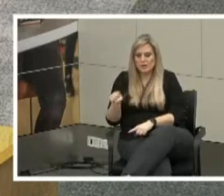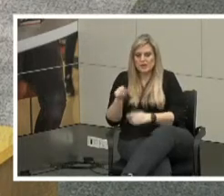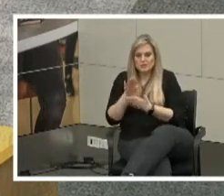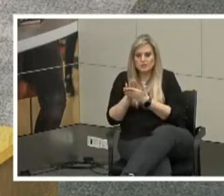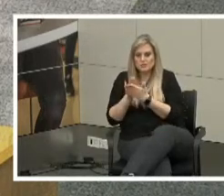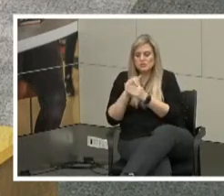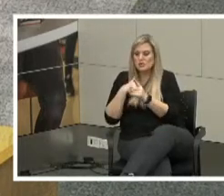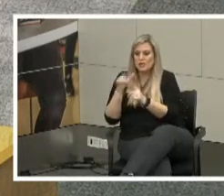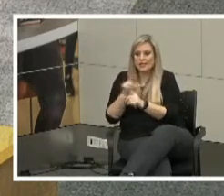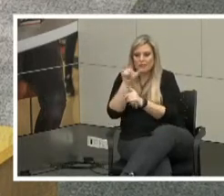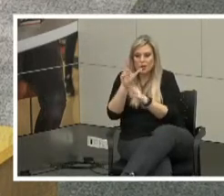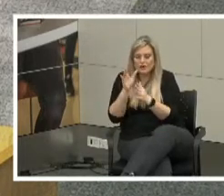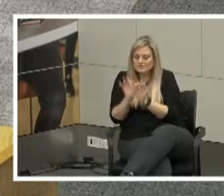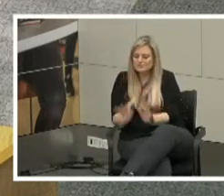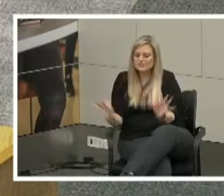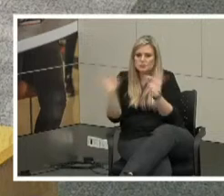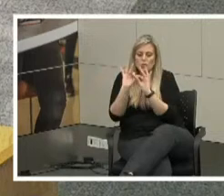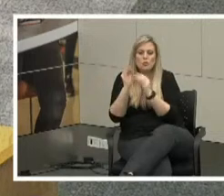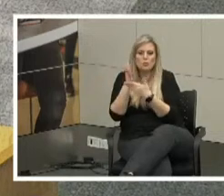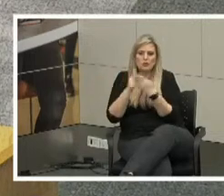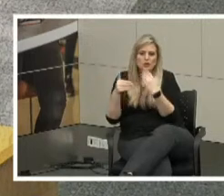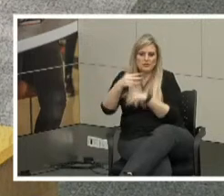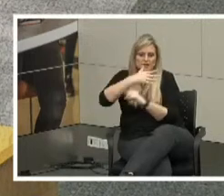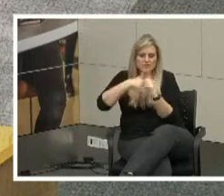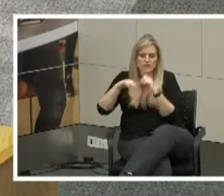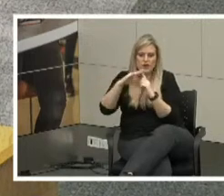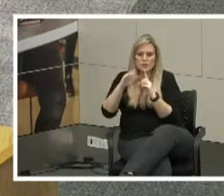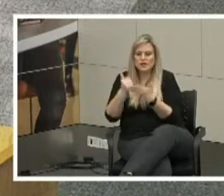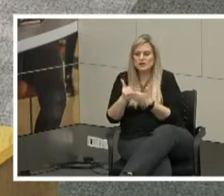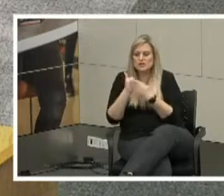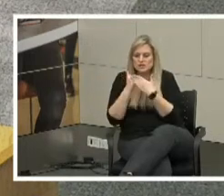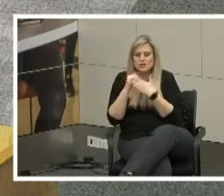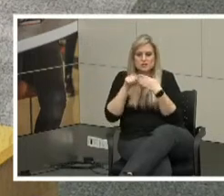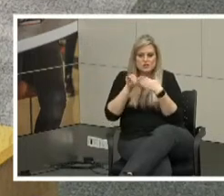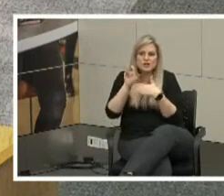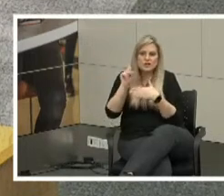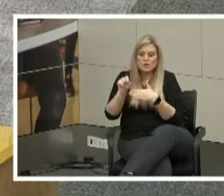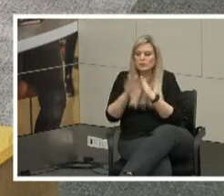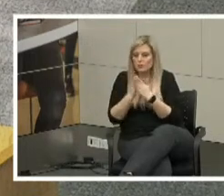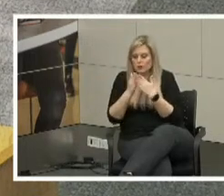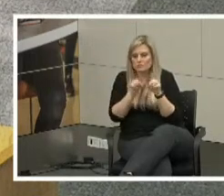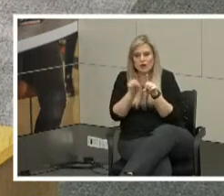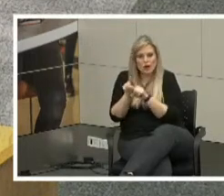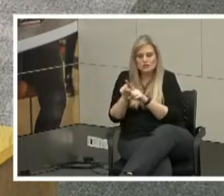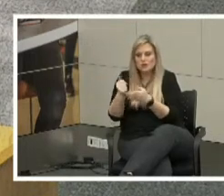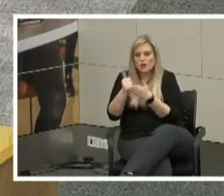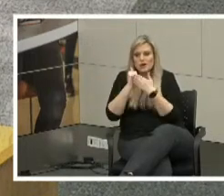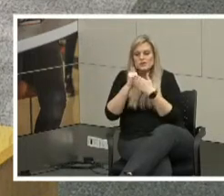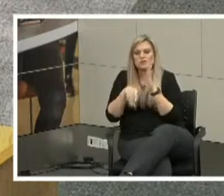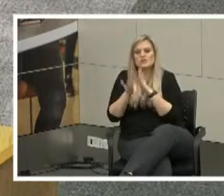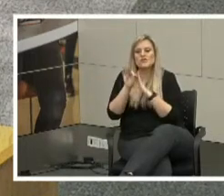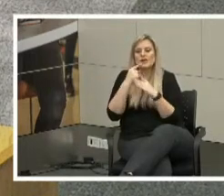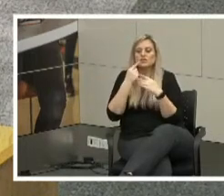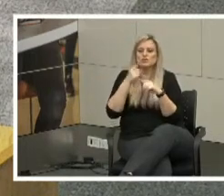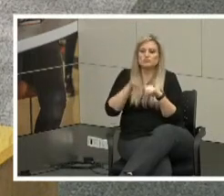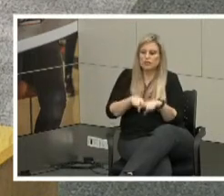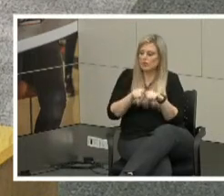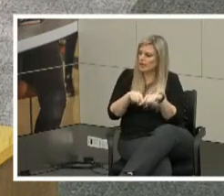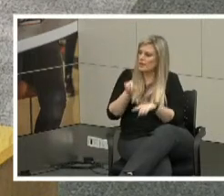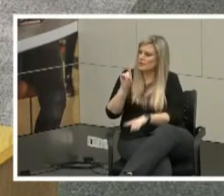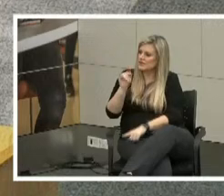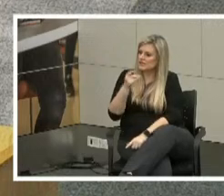does so much more than just checking out books like helping us find Reliable digital resources my mom is a certified teacher librarian in fact she has